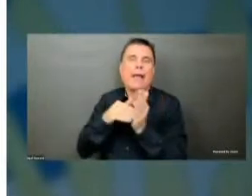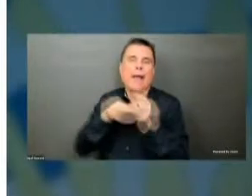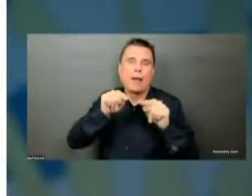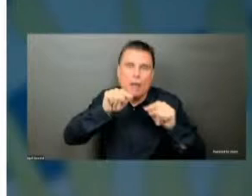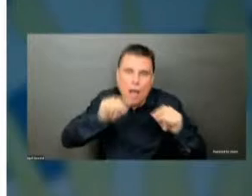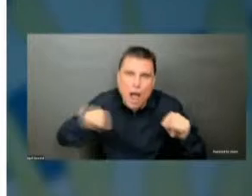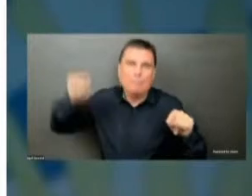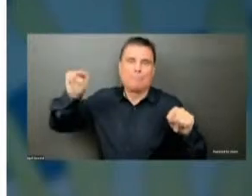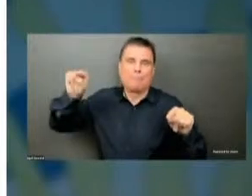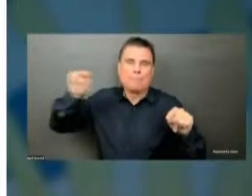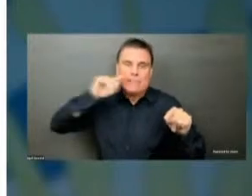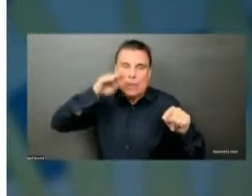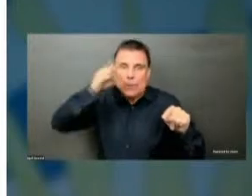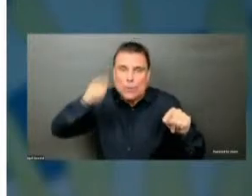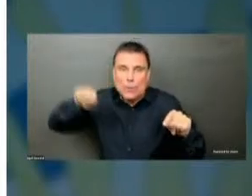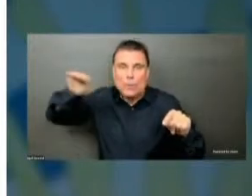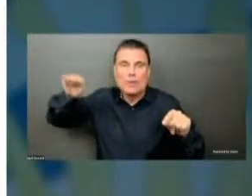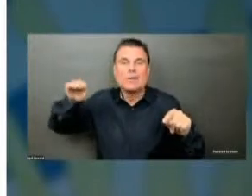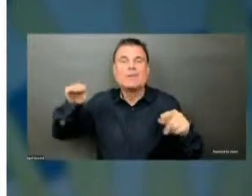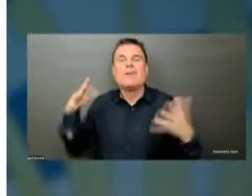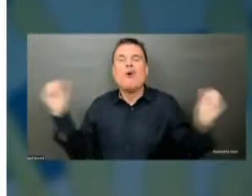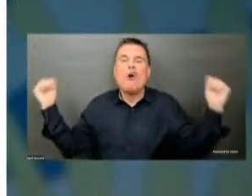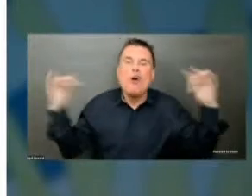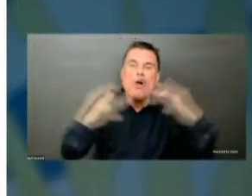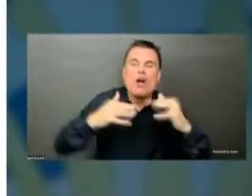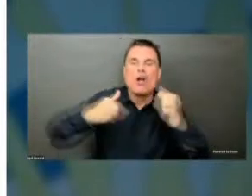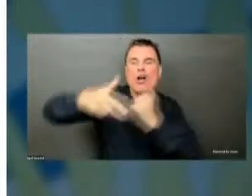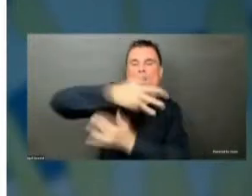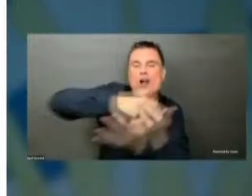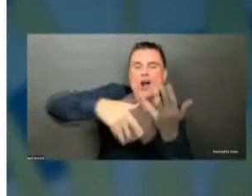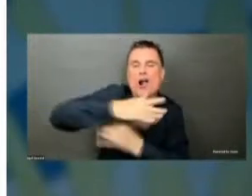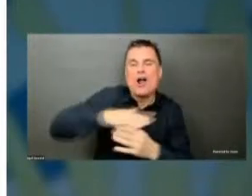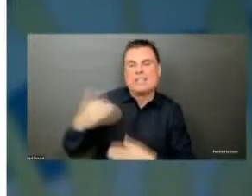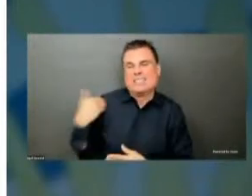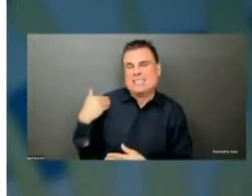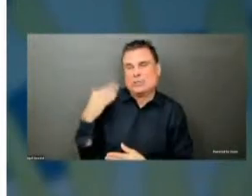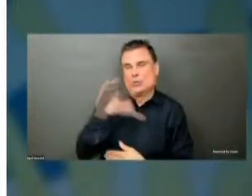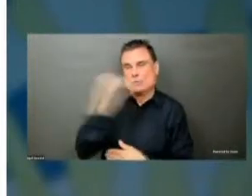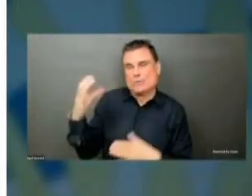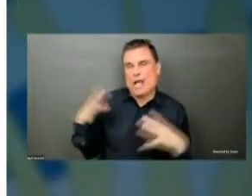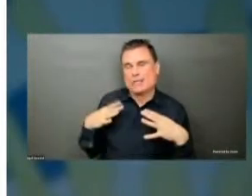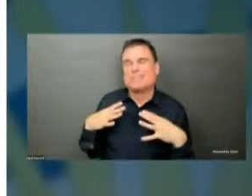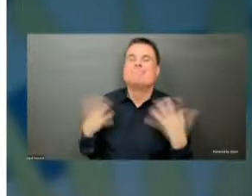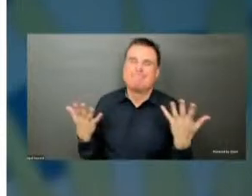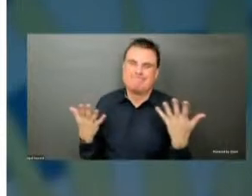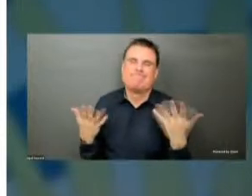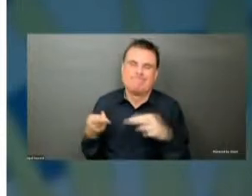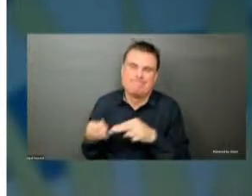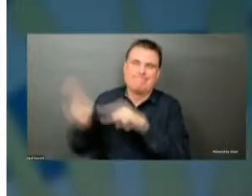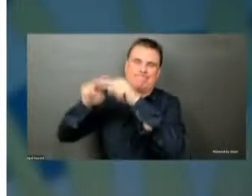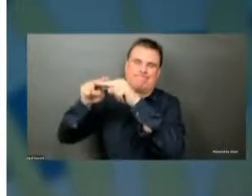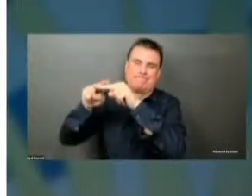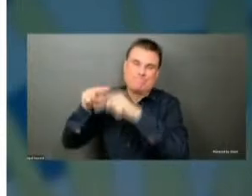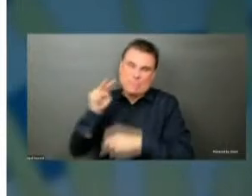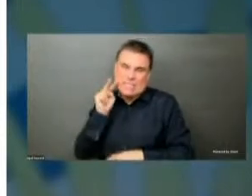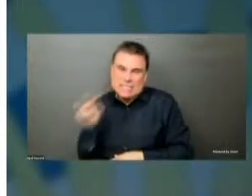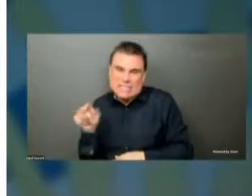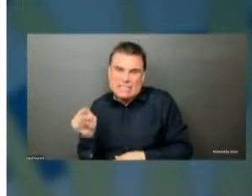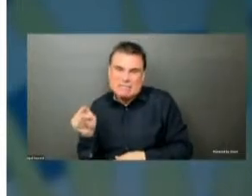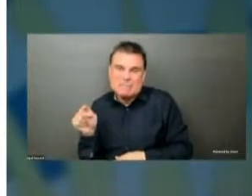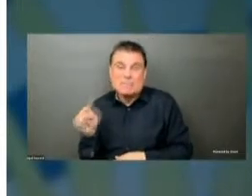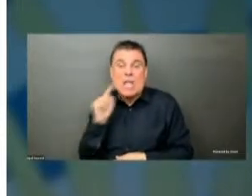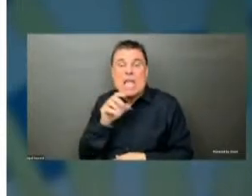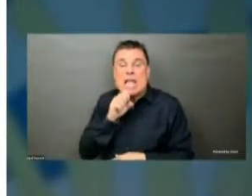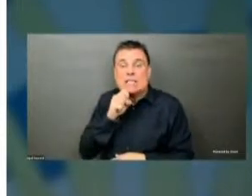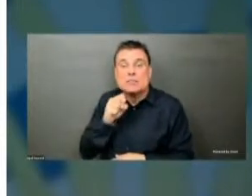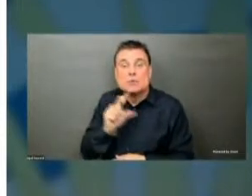that break. We also see that it's people between the ages of 20 and 49 which are driving the pandemic